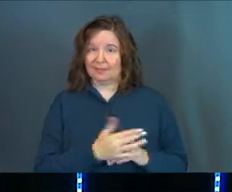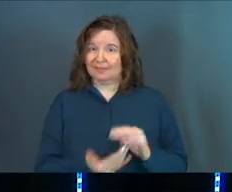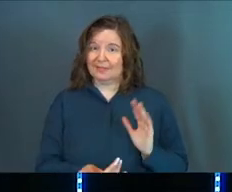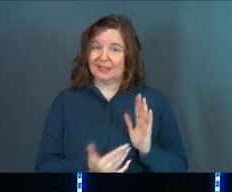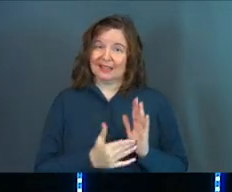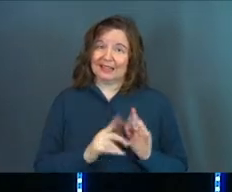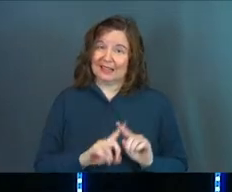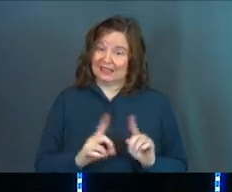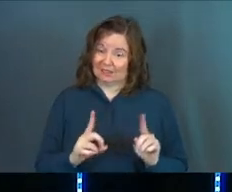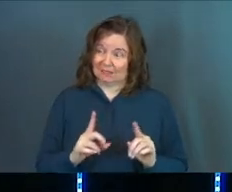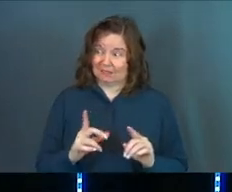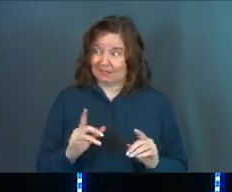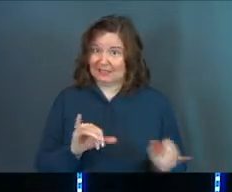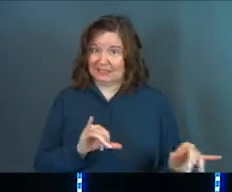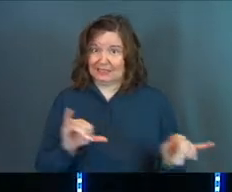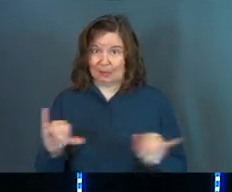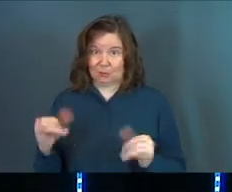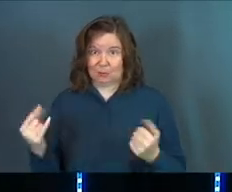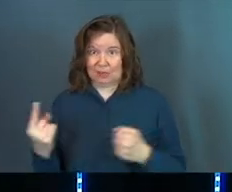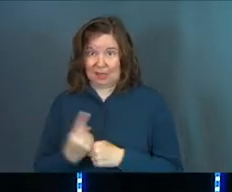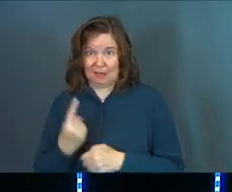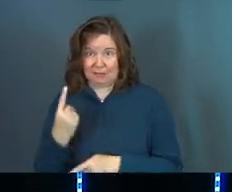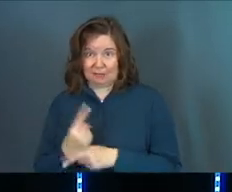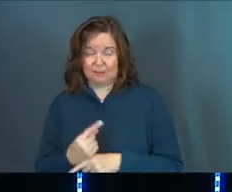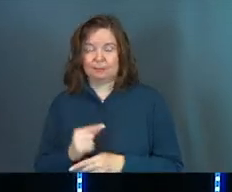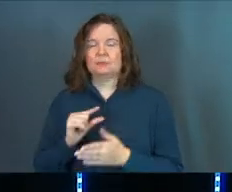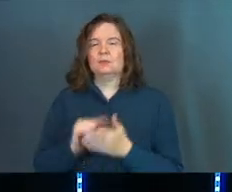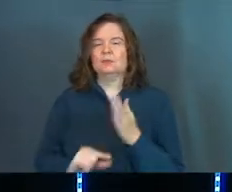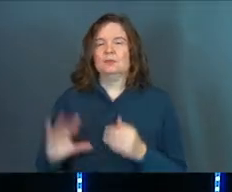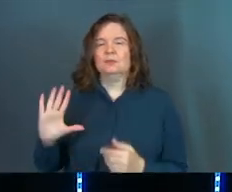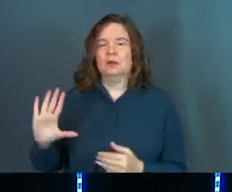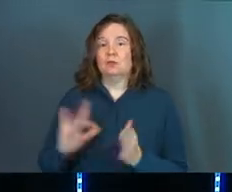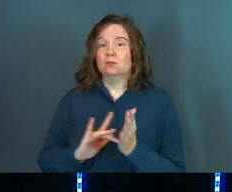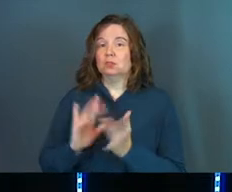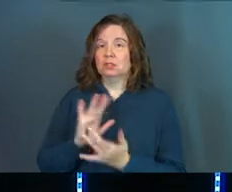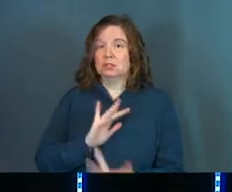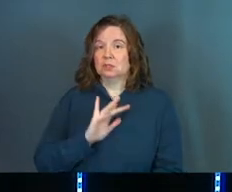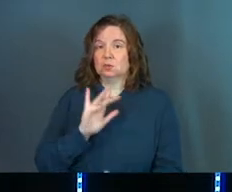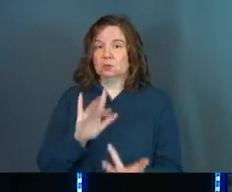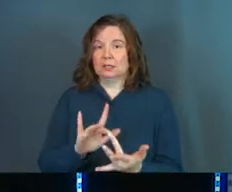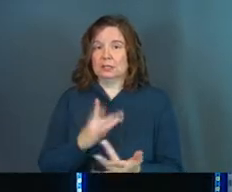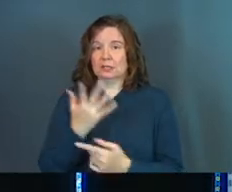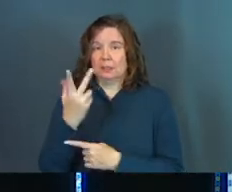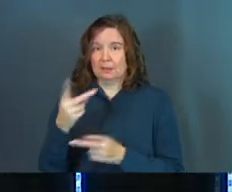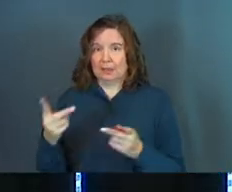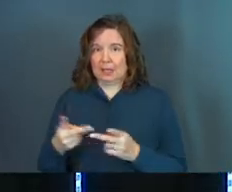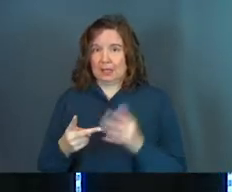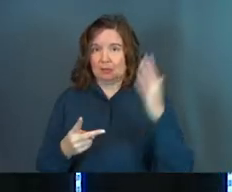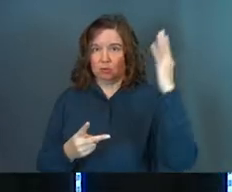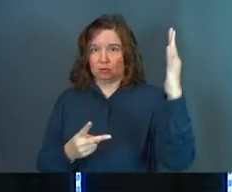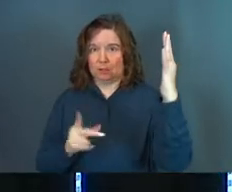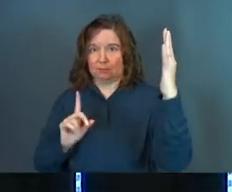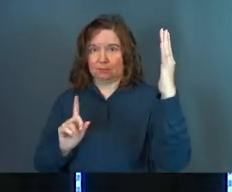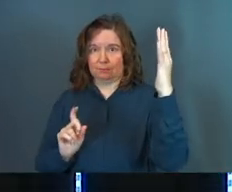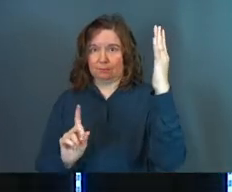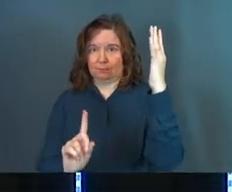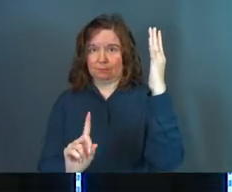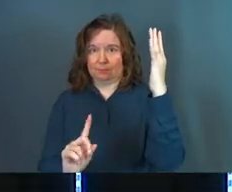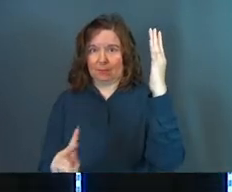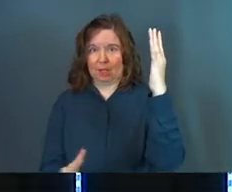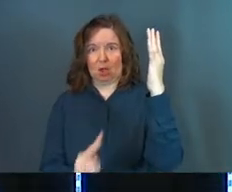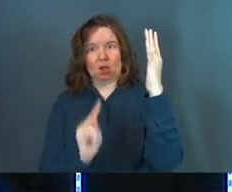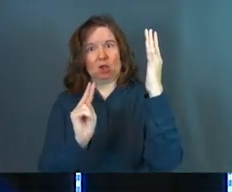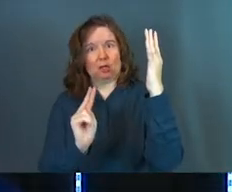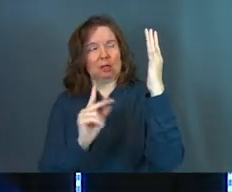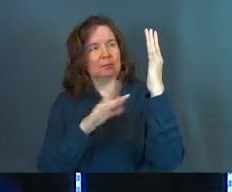Again, not so different today, is it? Verse 5. When Jesus reached the spot, and that's at that sycamore tree, he looked up and said to